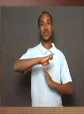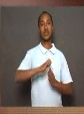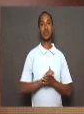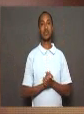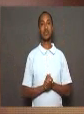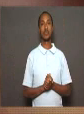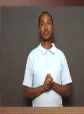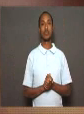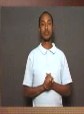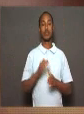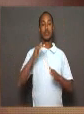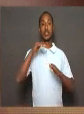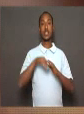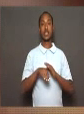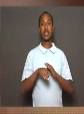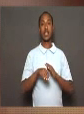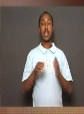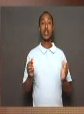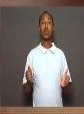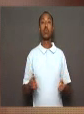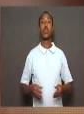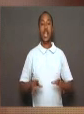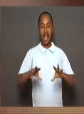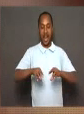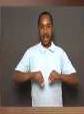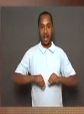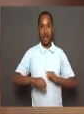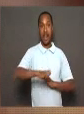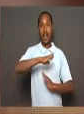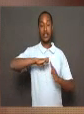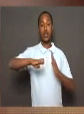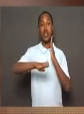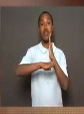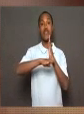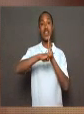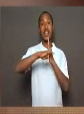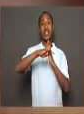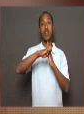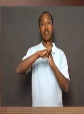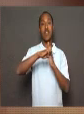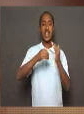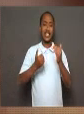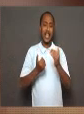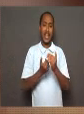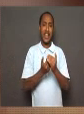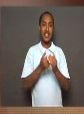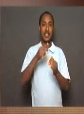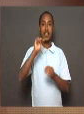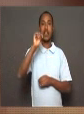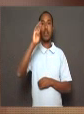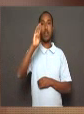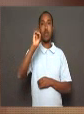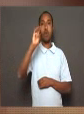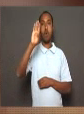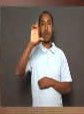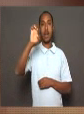electron. In order for it to gain the electron configuration of the nearest noble